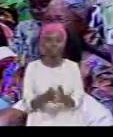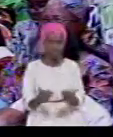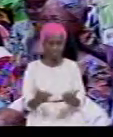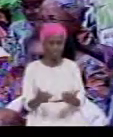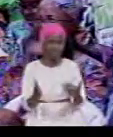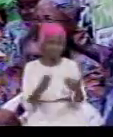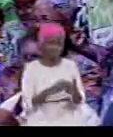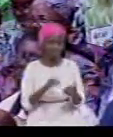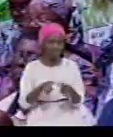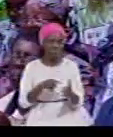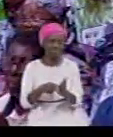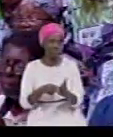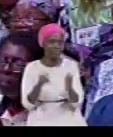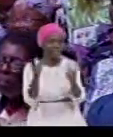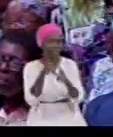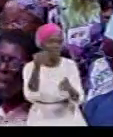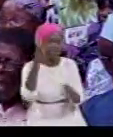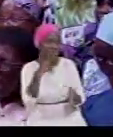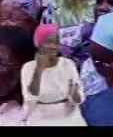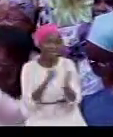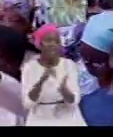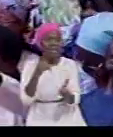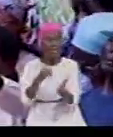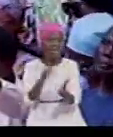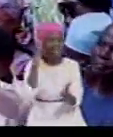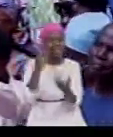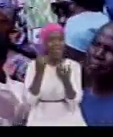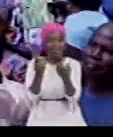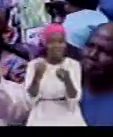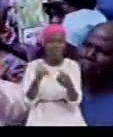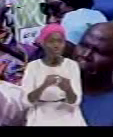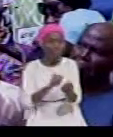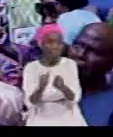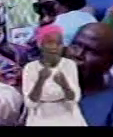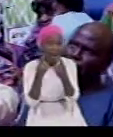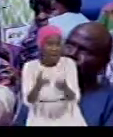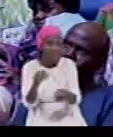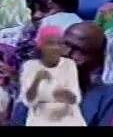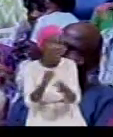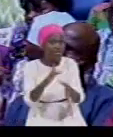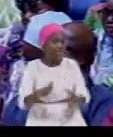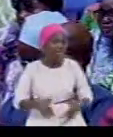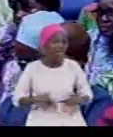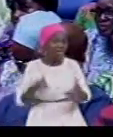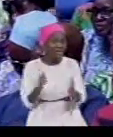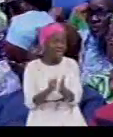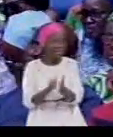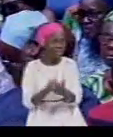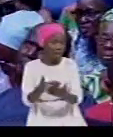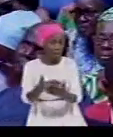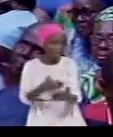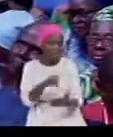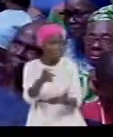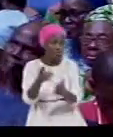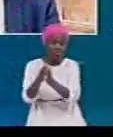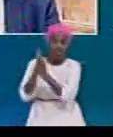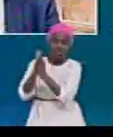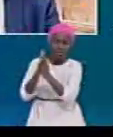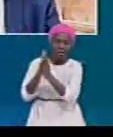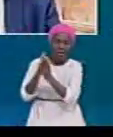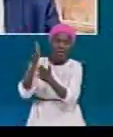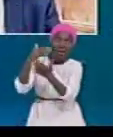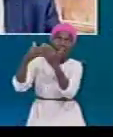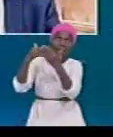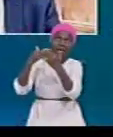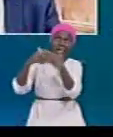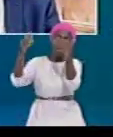It shall come to pass in your life. That before you call, heaven is paying